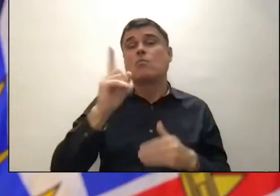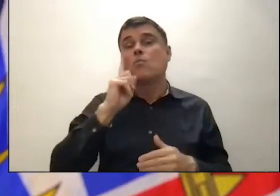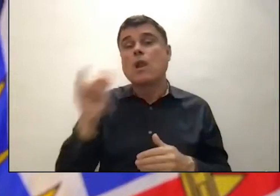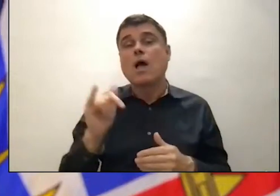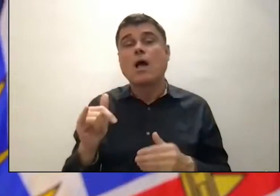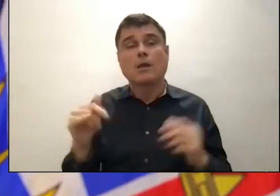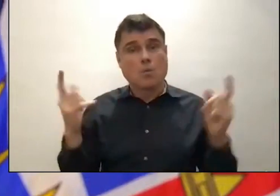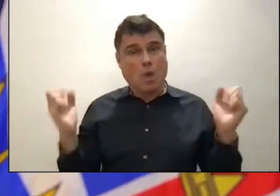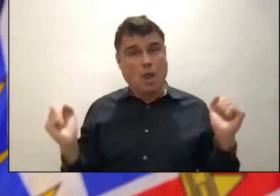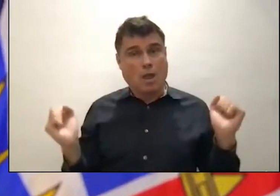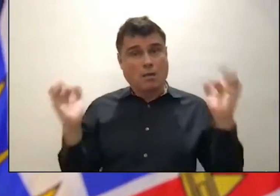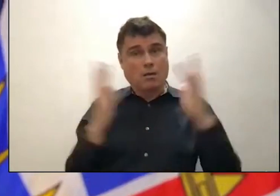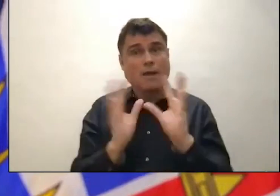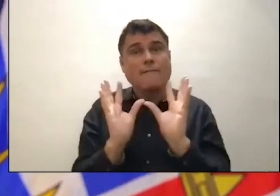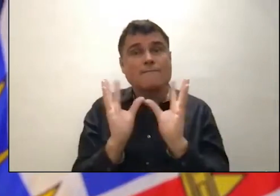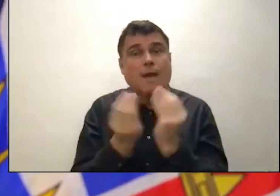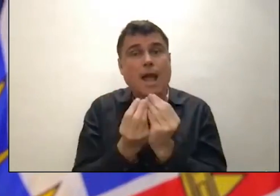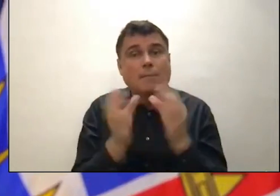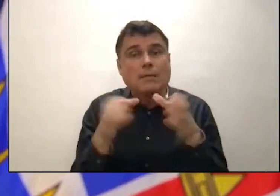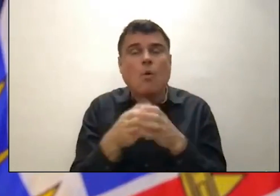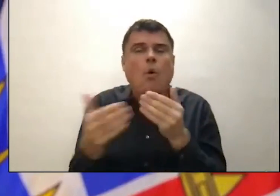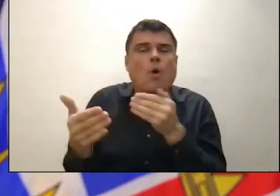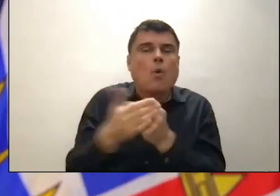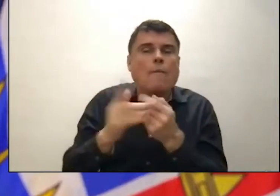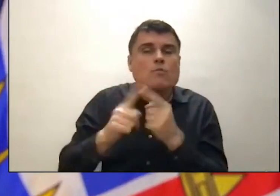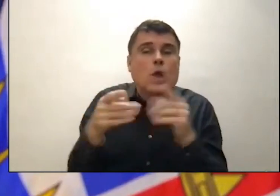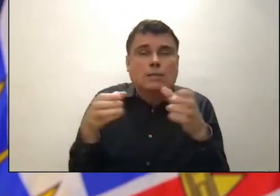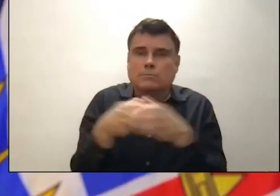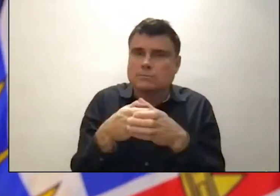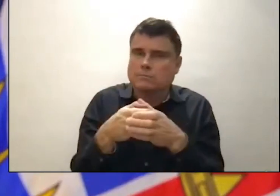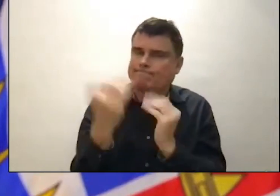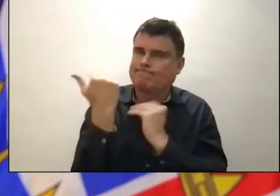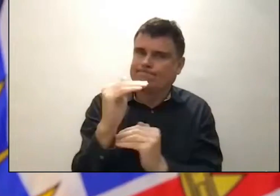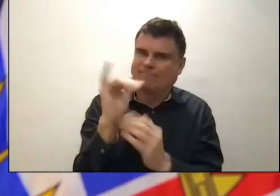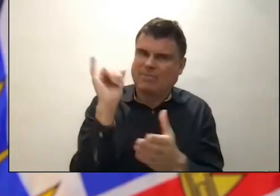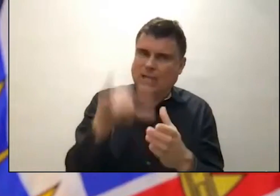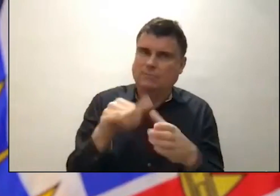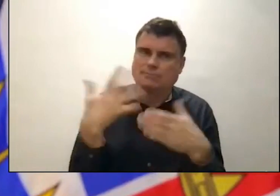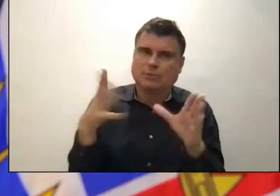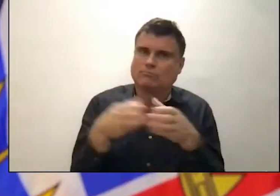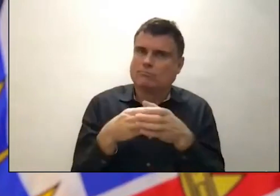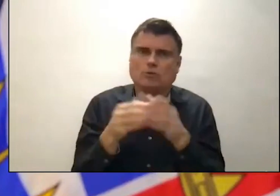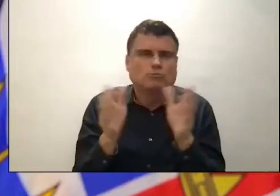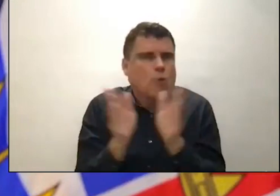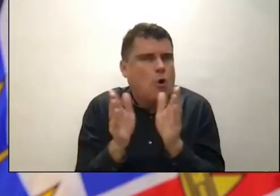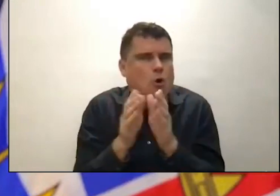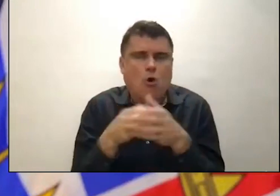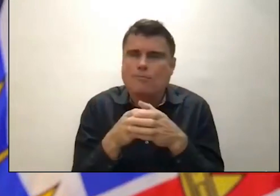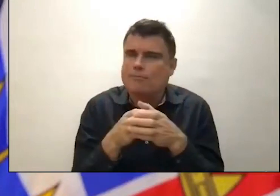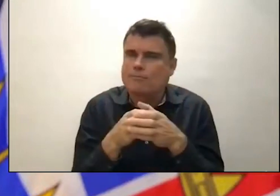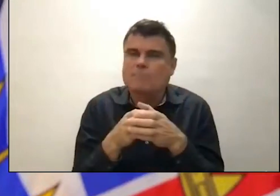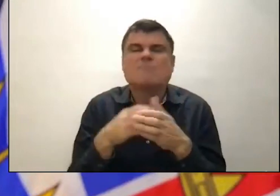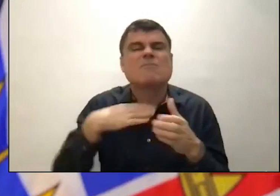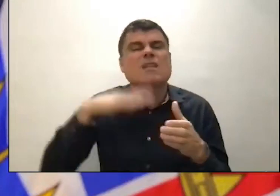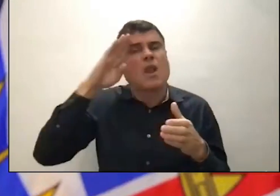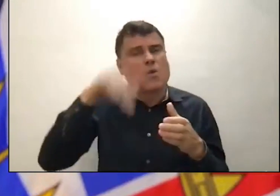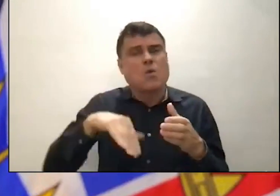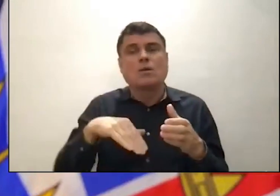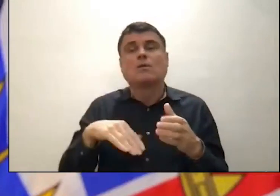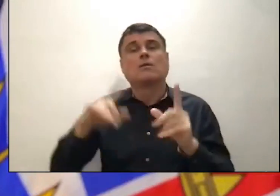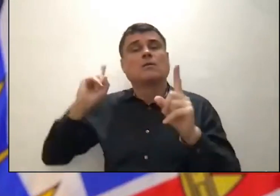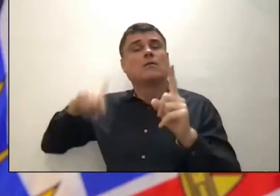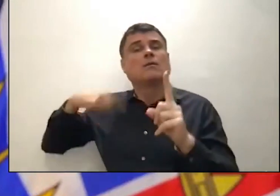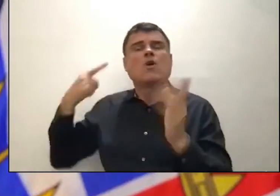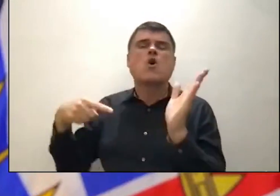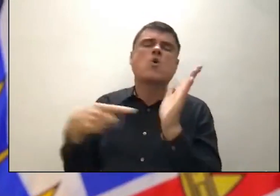know how important it is for us to spend time with people. We have been through a lot in this province, and we